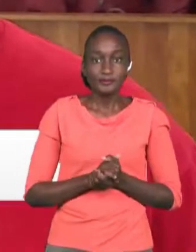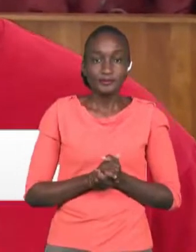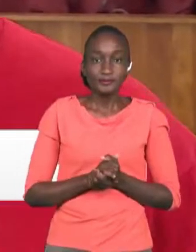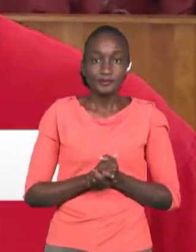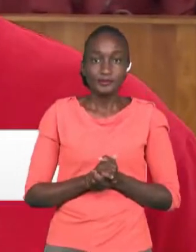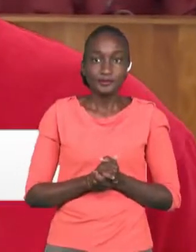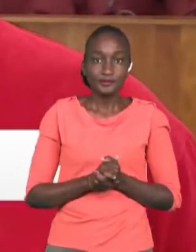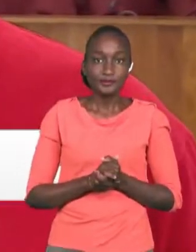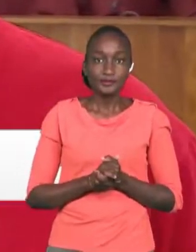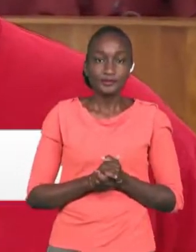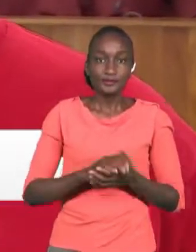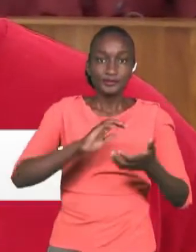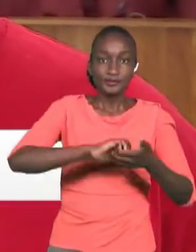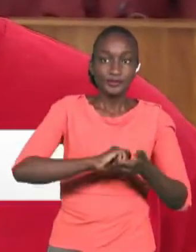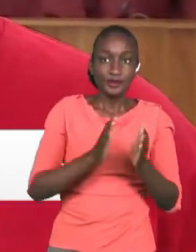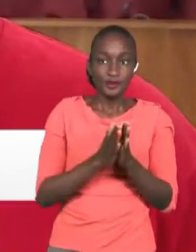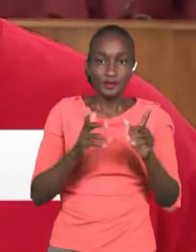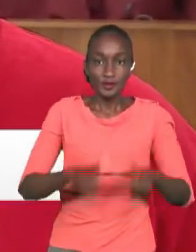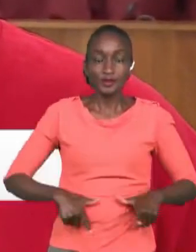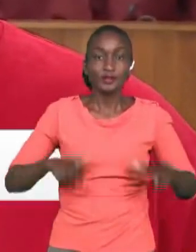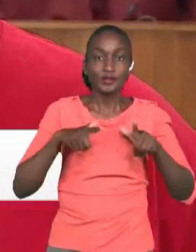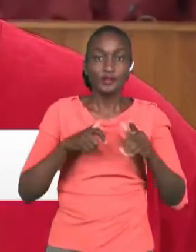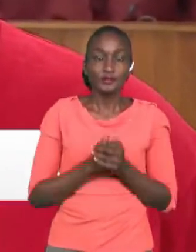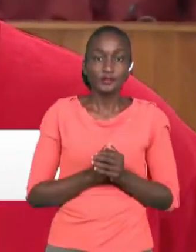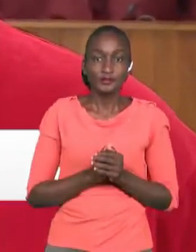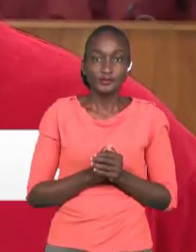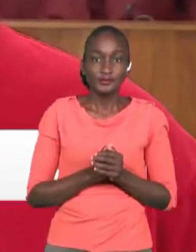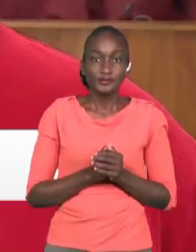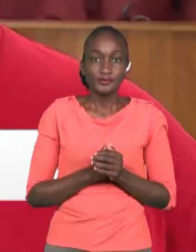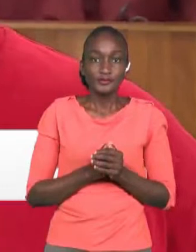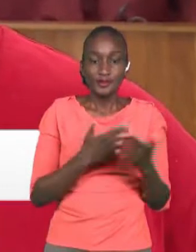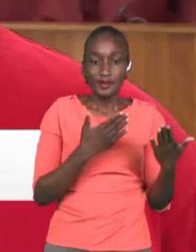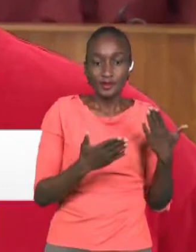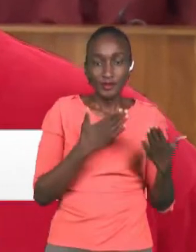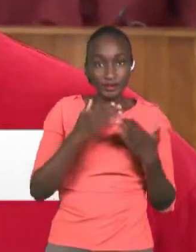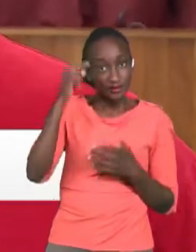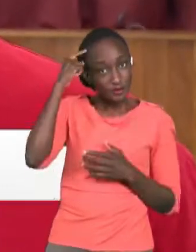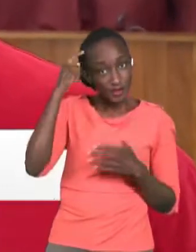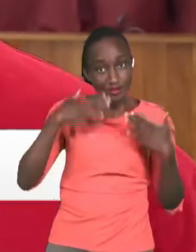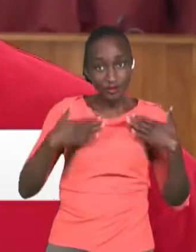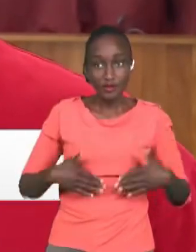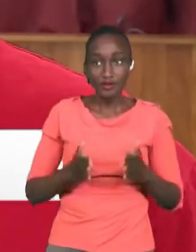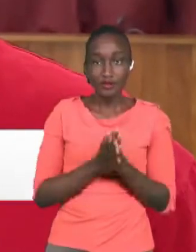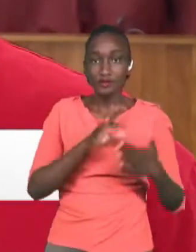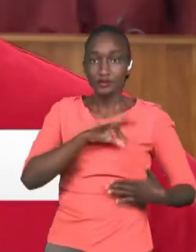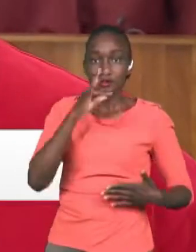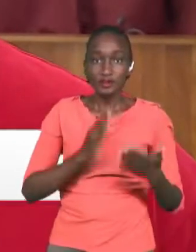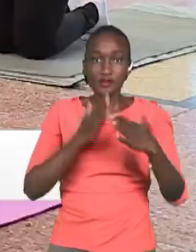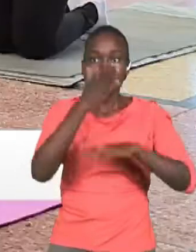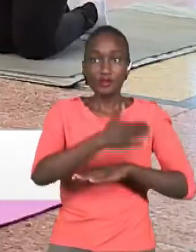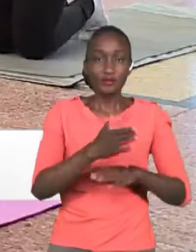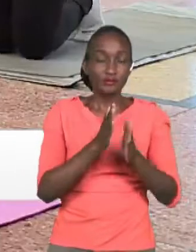incorporate or integrate yoga in your life. And it balances your mind, your body, and your soul. It's beyond